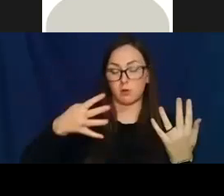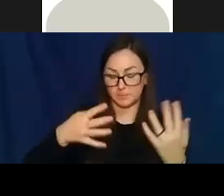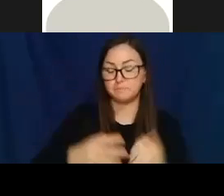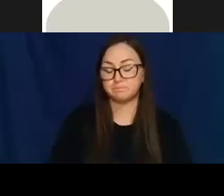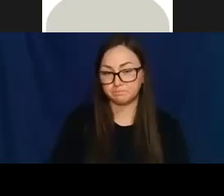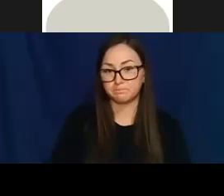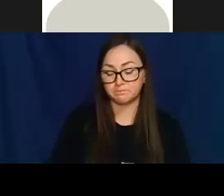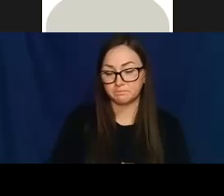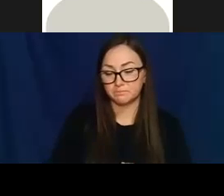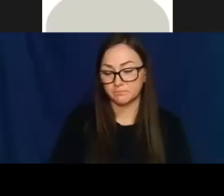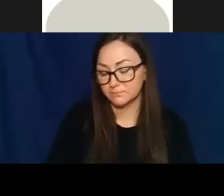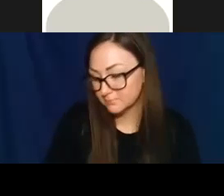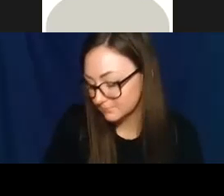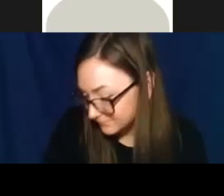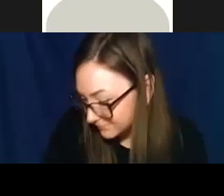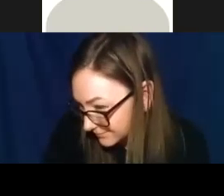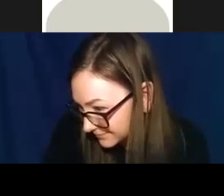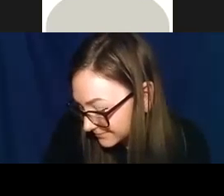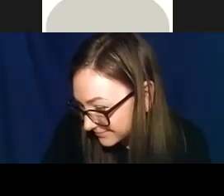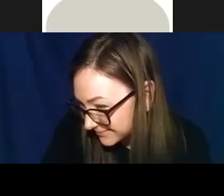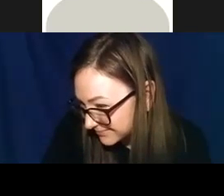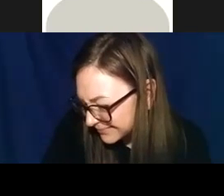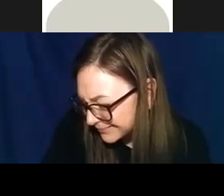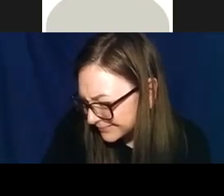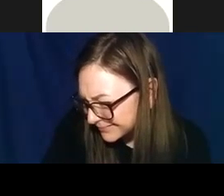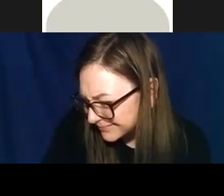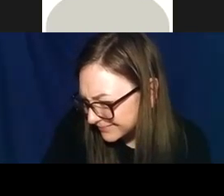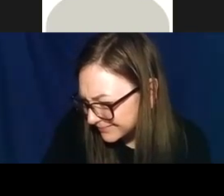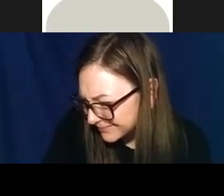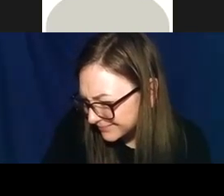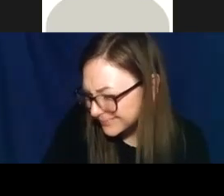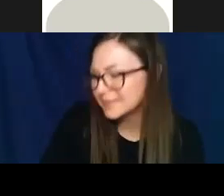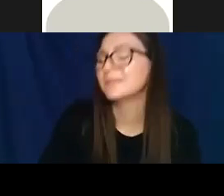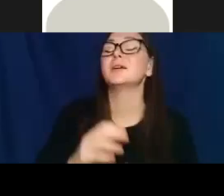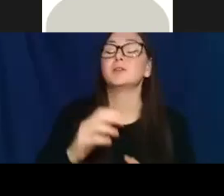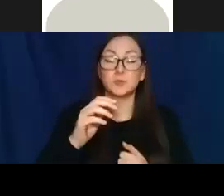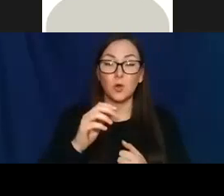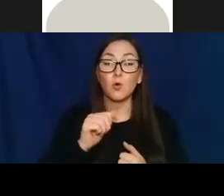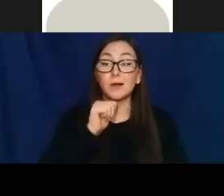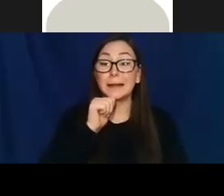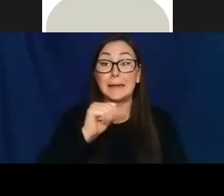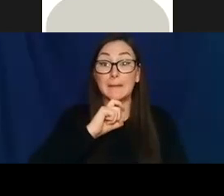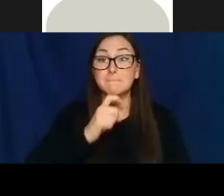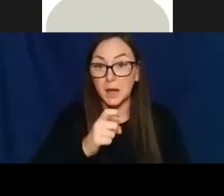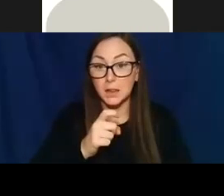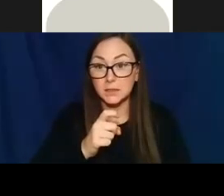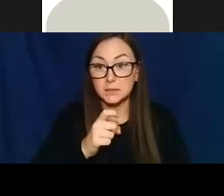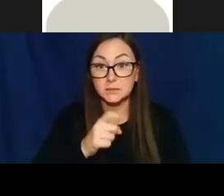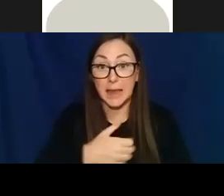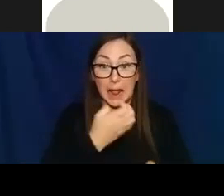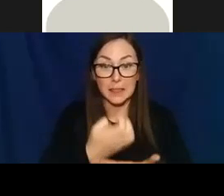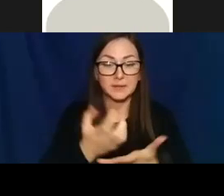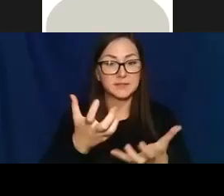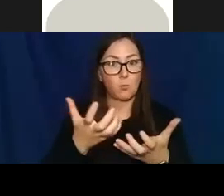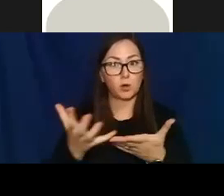being close to the noble gases, the nonmetals want to gain electrons, okay?